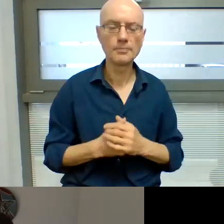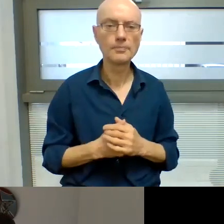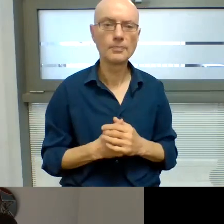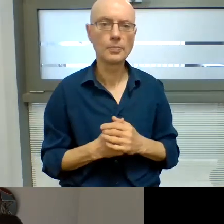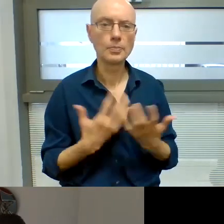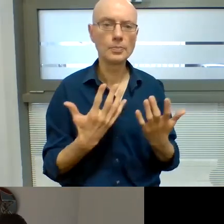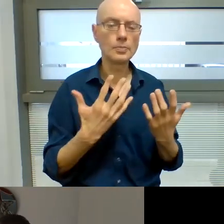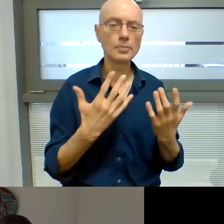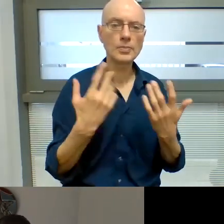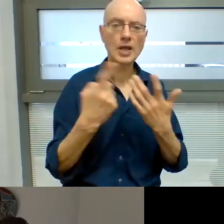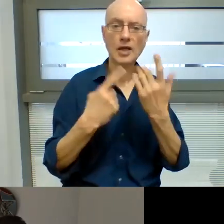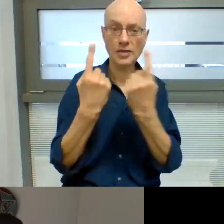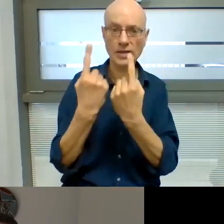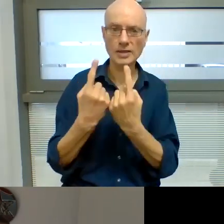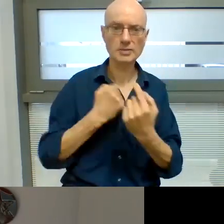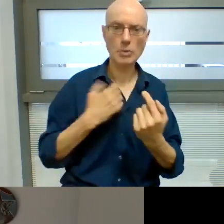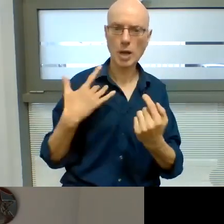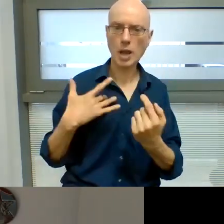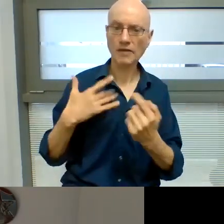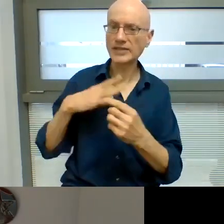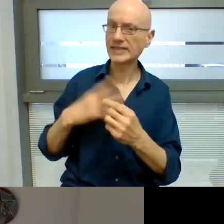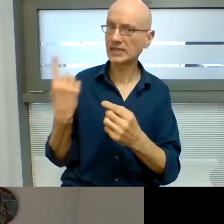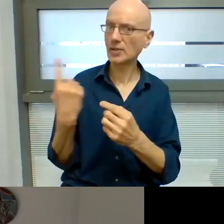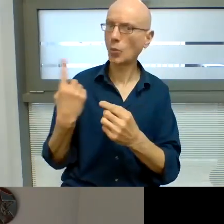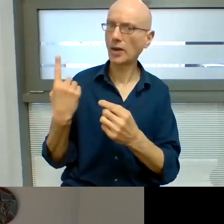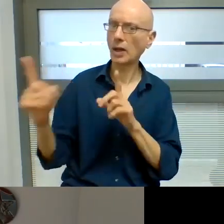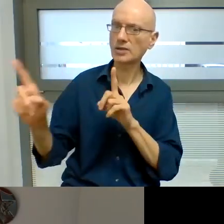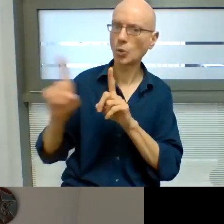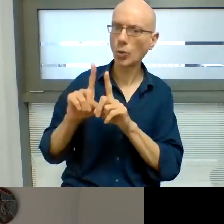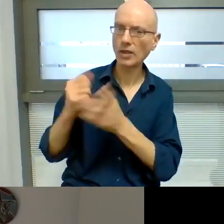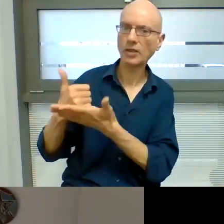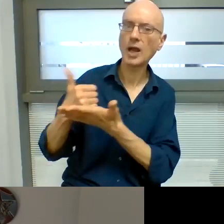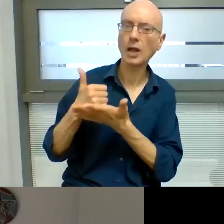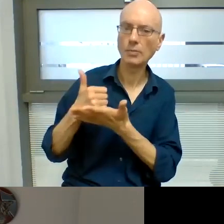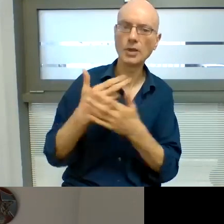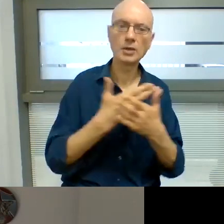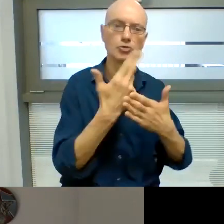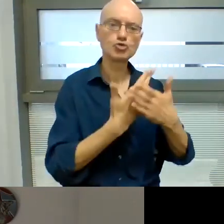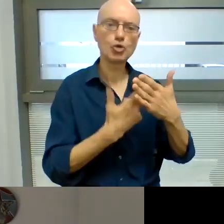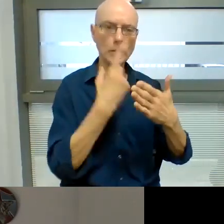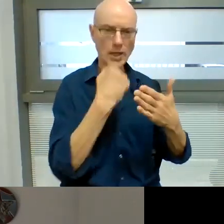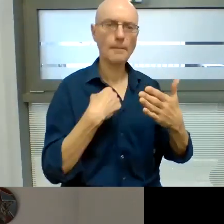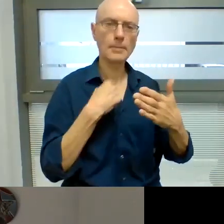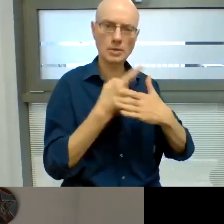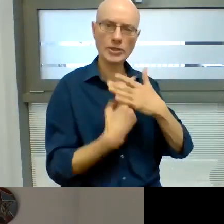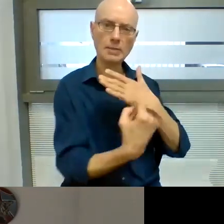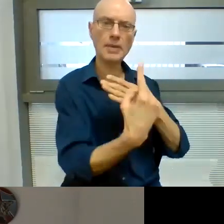where everything else in my life always needed somebody else to assist. Makes absolute sense.